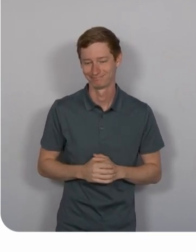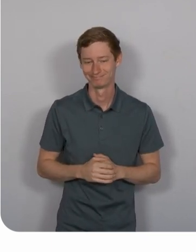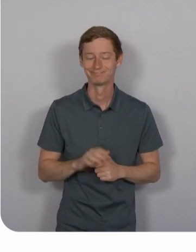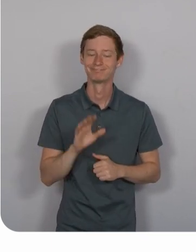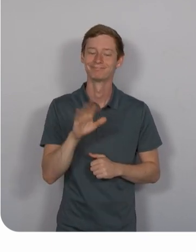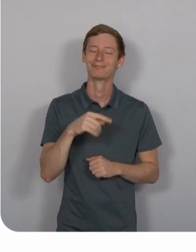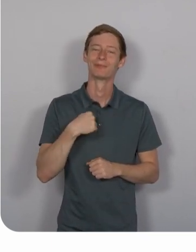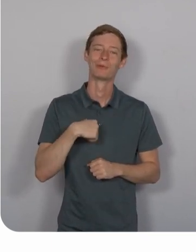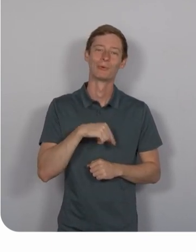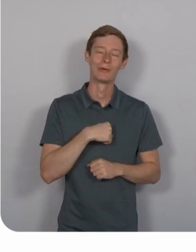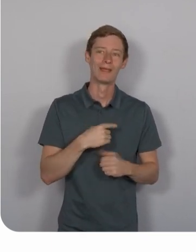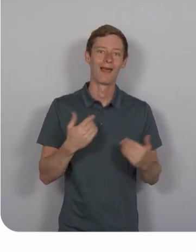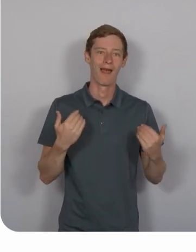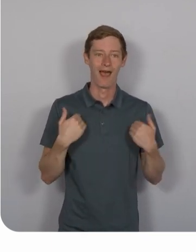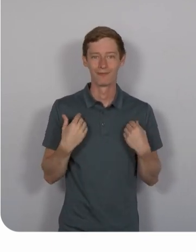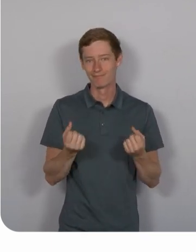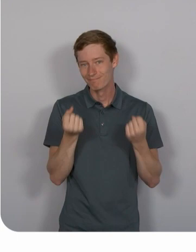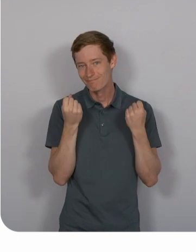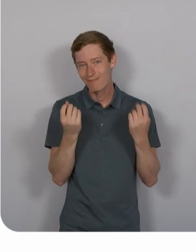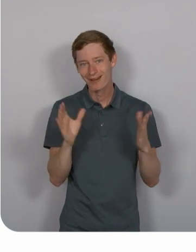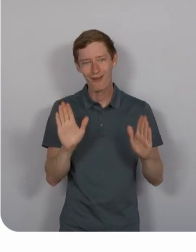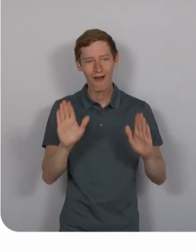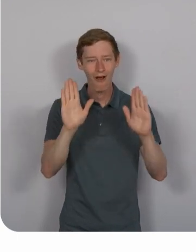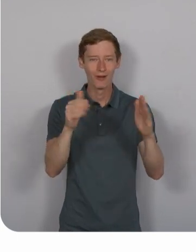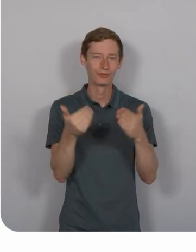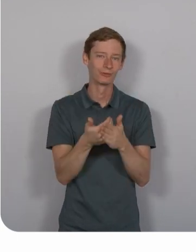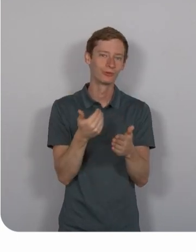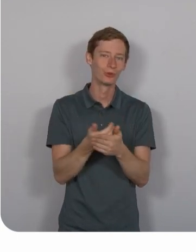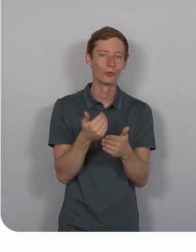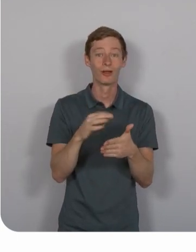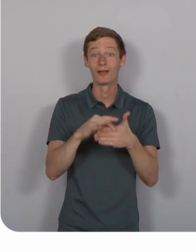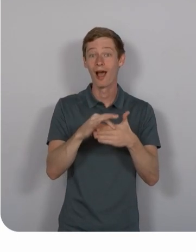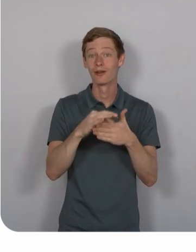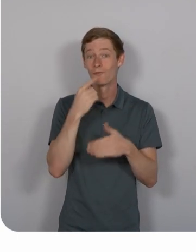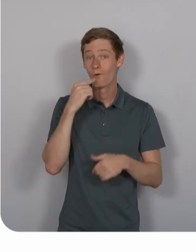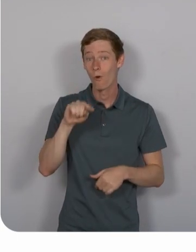We've got a lot of awesome new Horizon content coming.